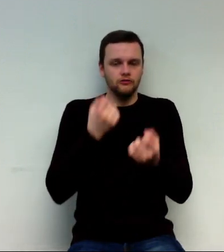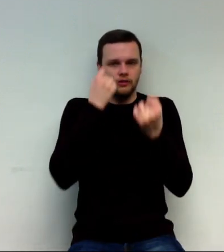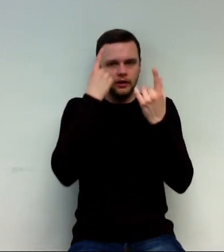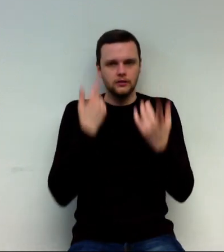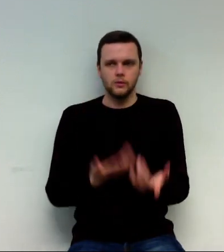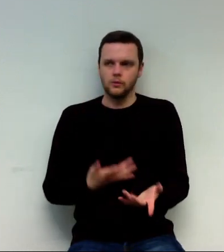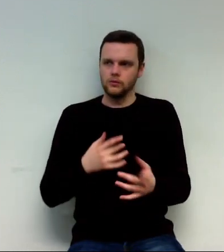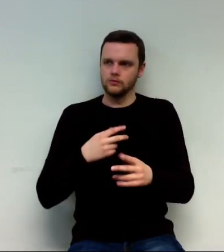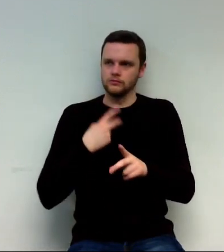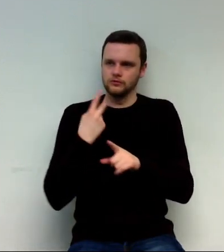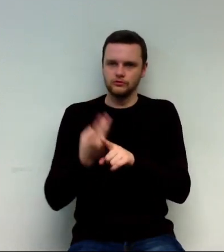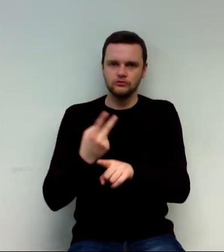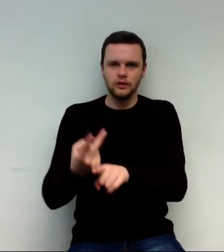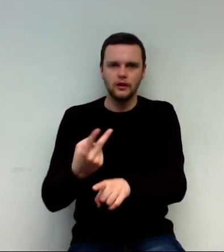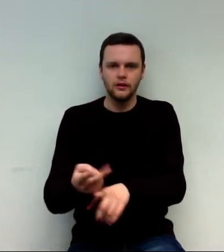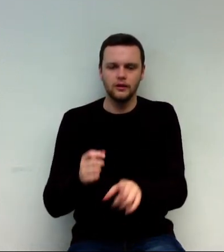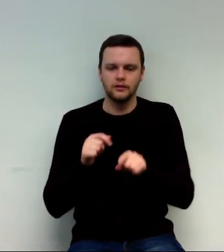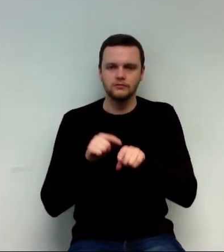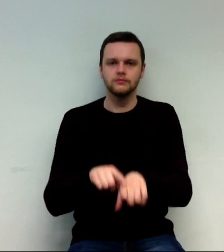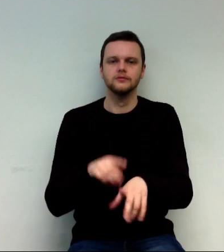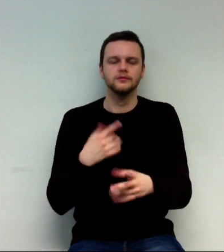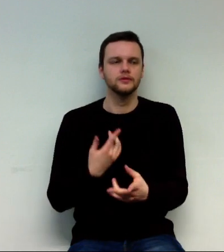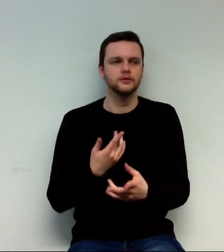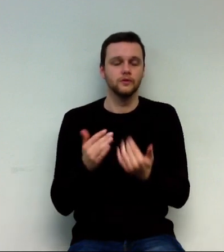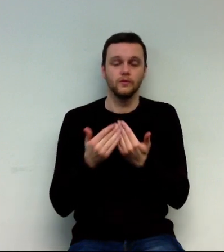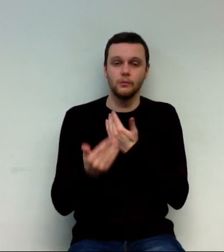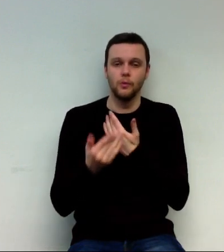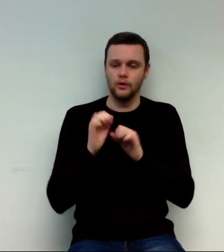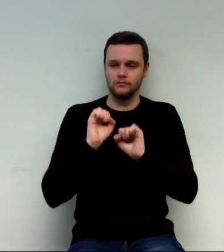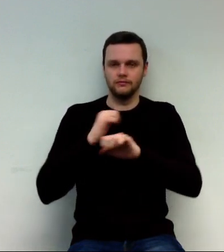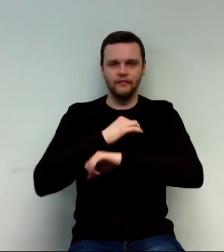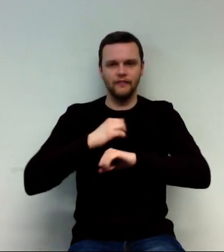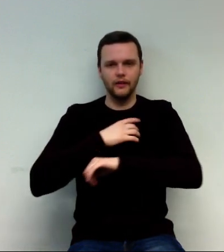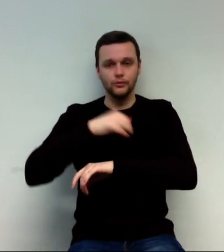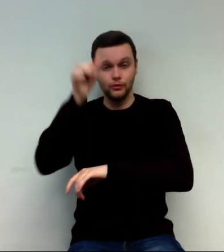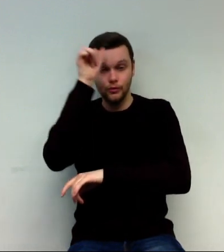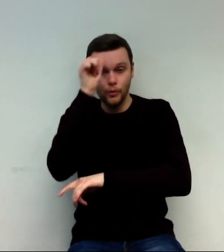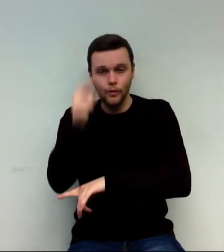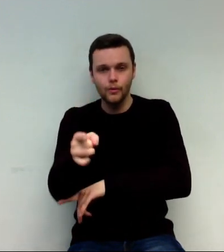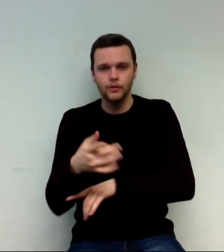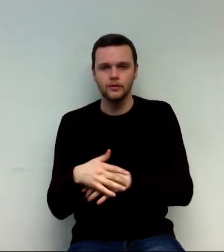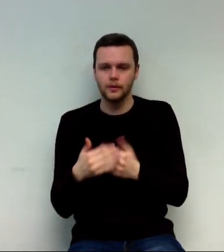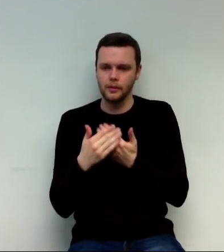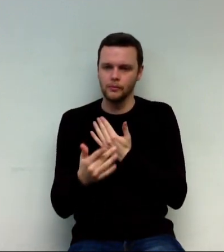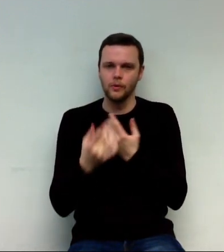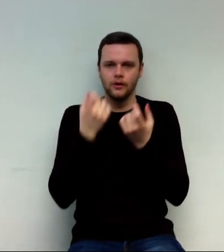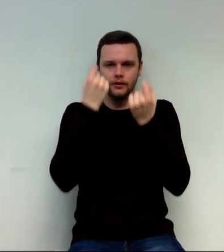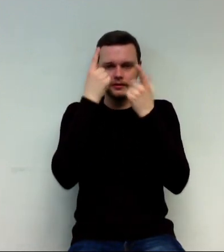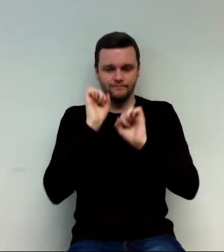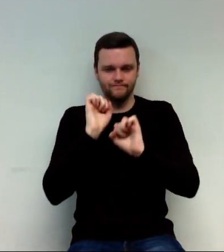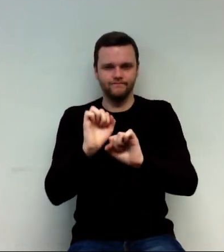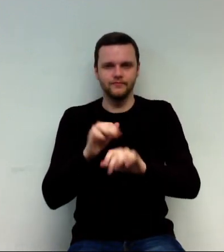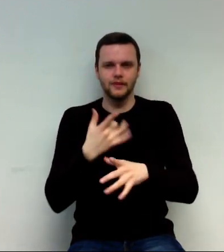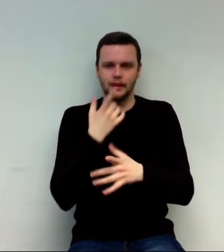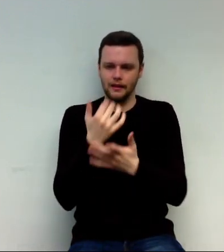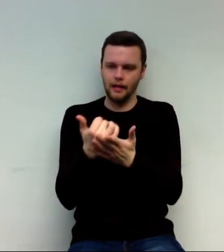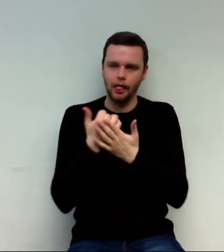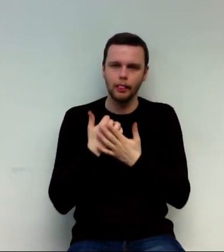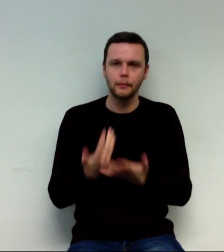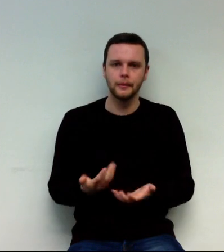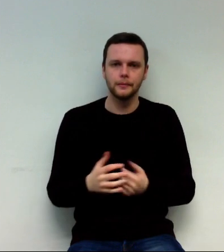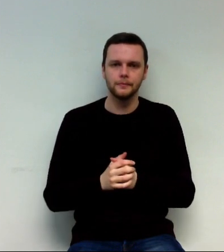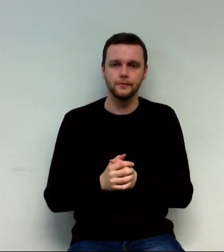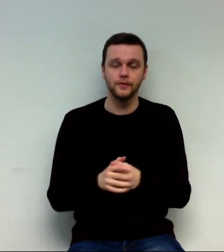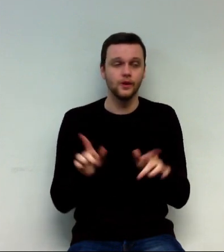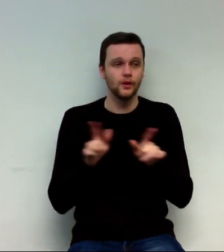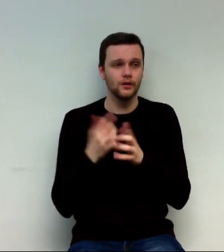there's a bit of a trend, so they want to do something. Like the more your venue know, and the more in the loop they are, the more they can help. It also